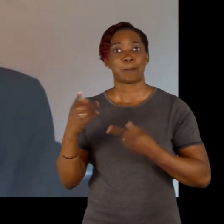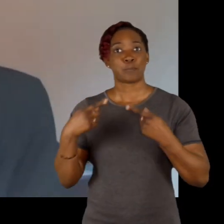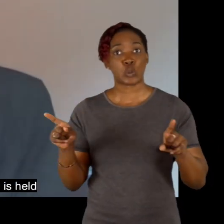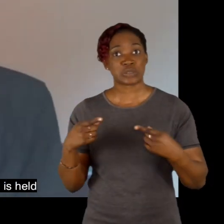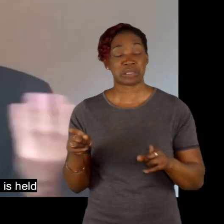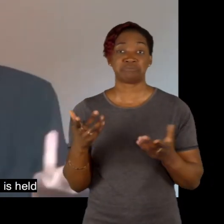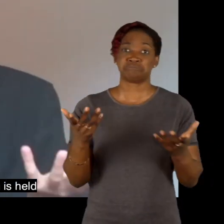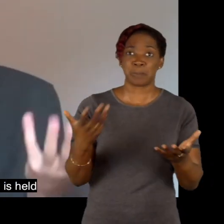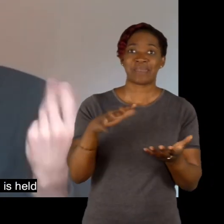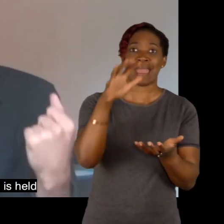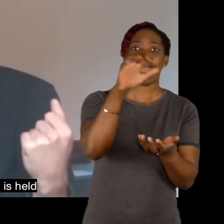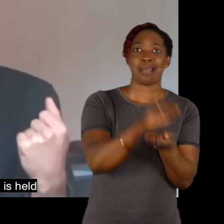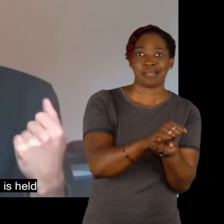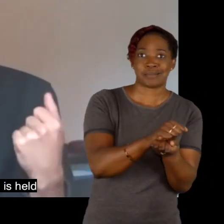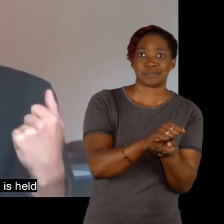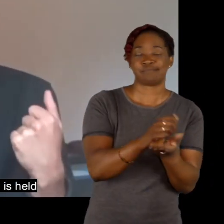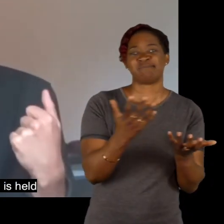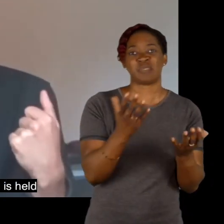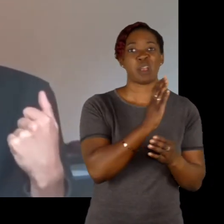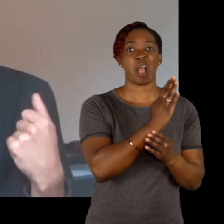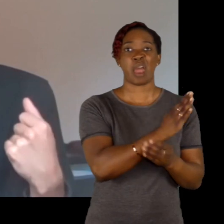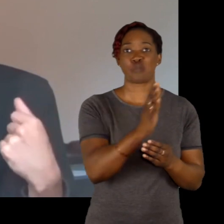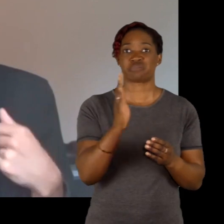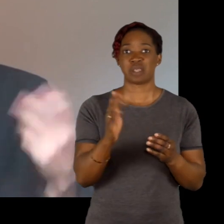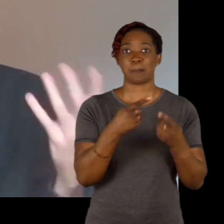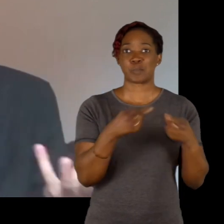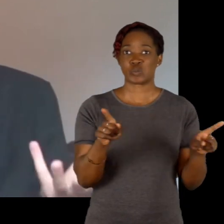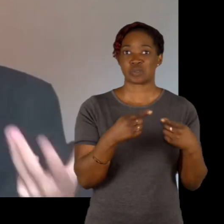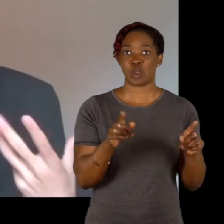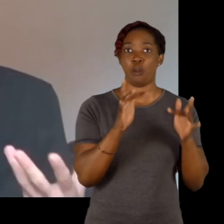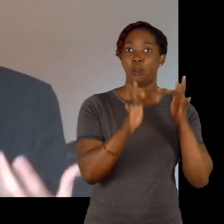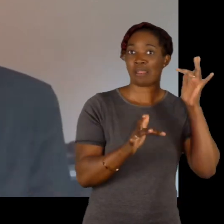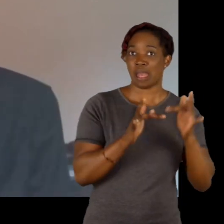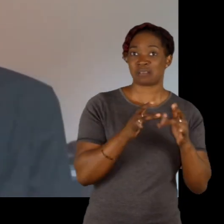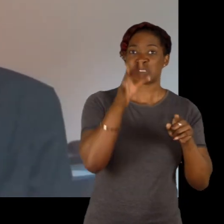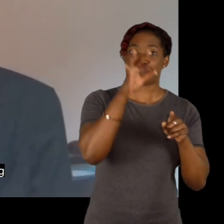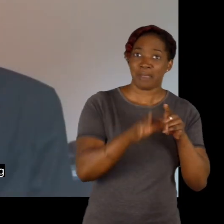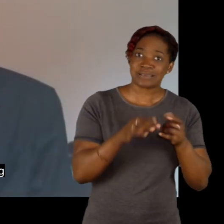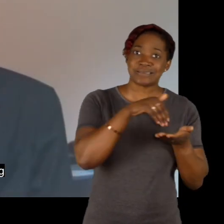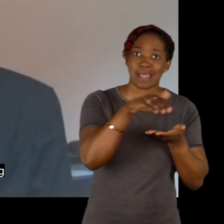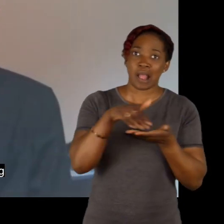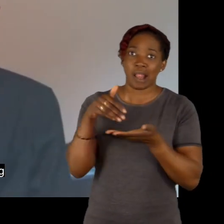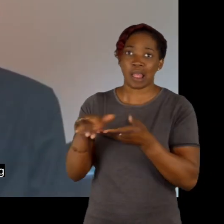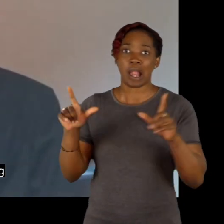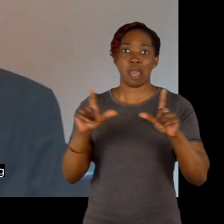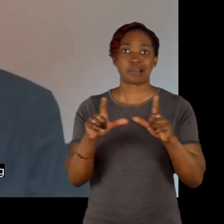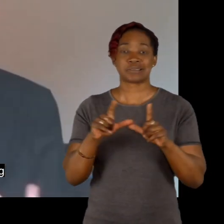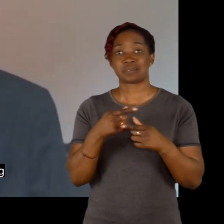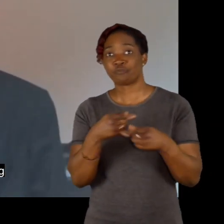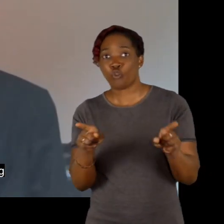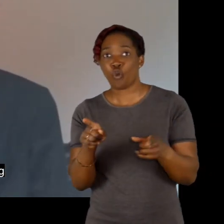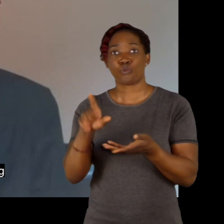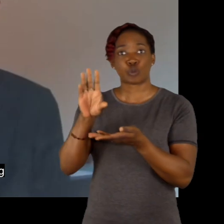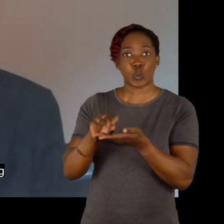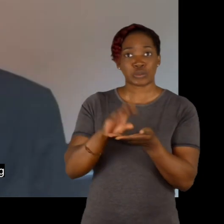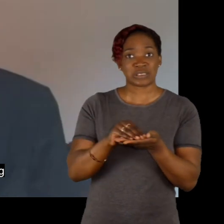music. Library music is music which is held in music libraries online. They specialize in selling